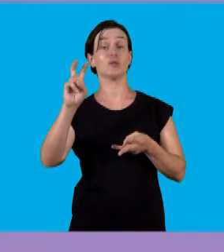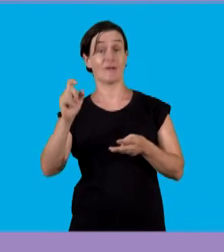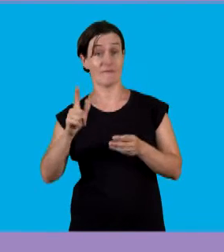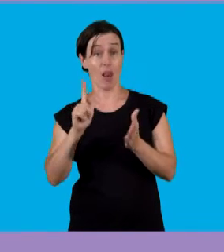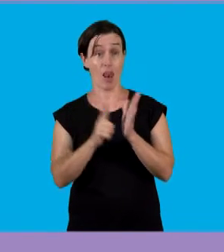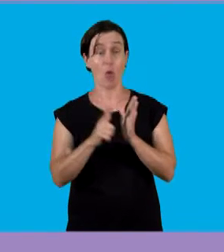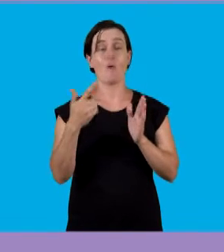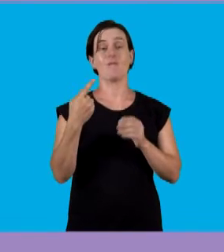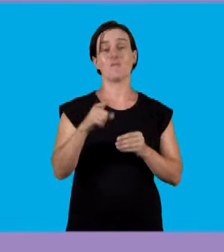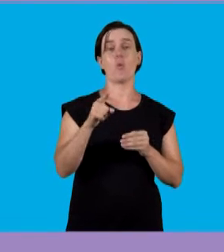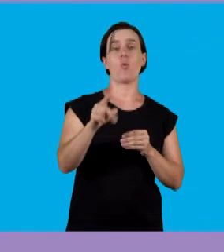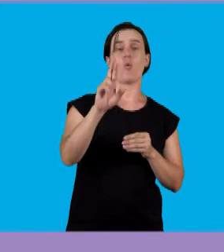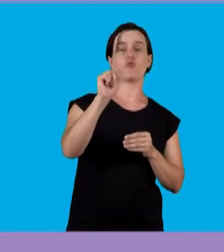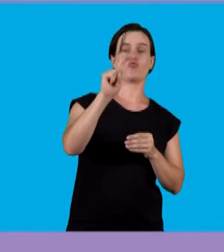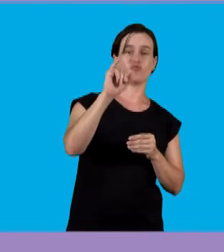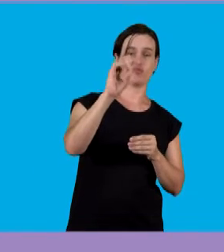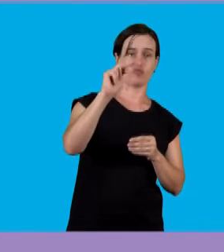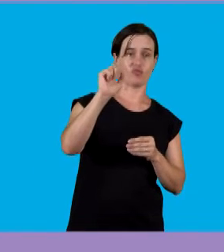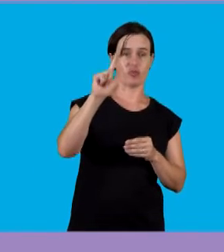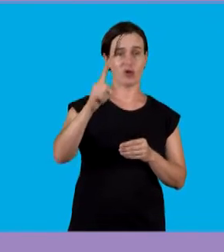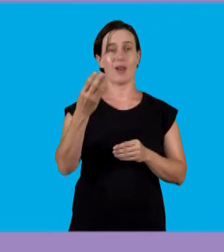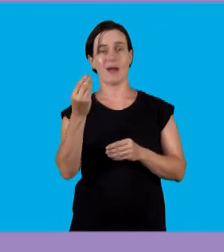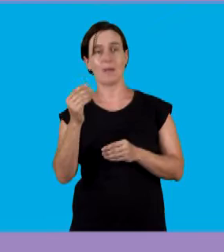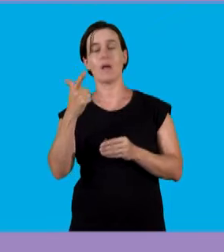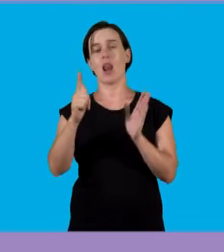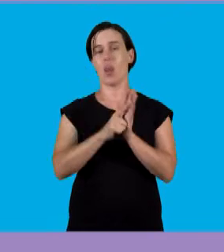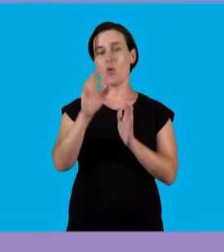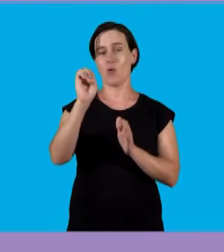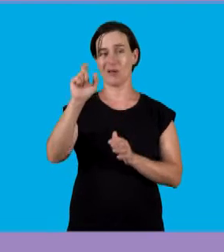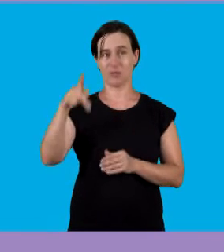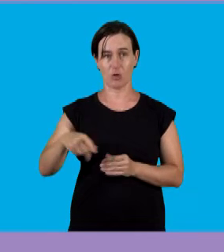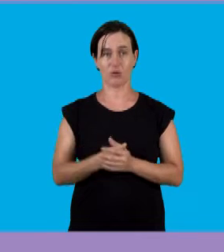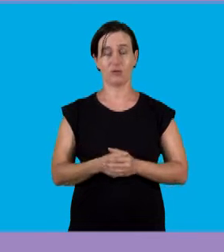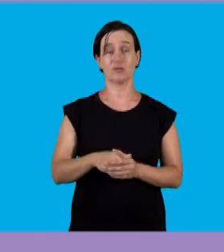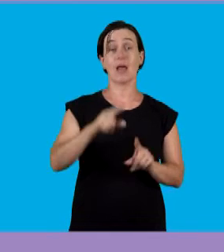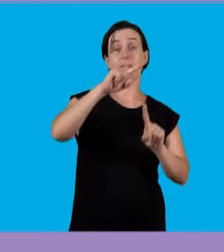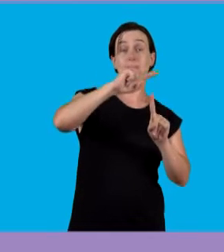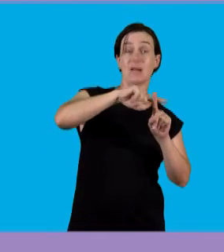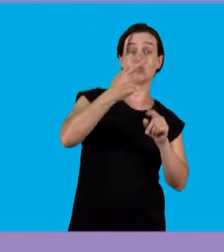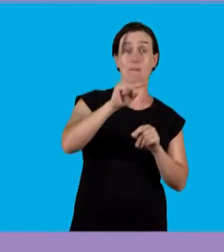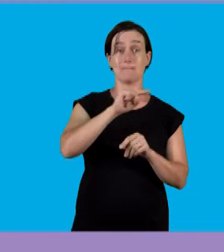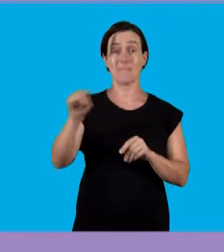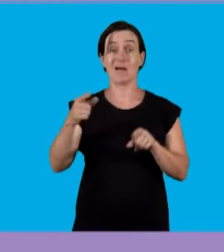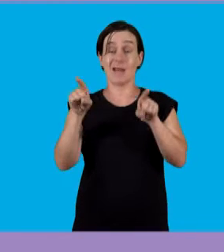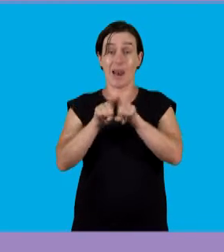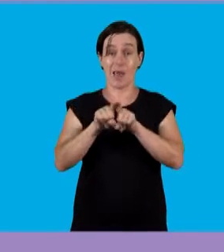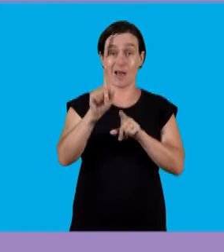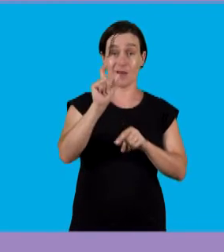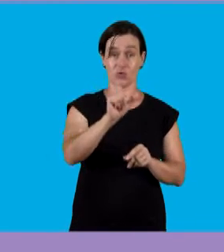laws of exponents. You should be able to add and subtract like terms in algebraic expressions,